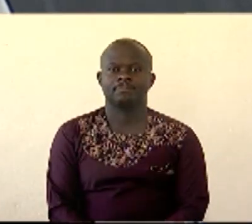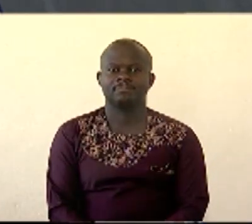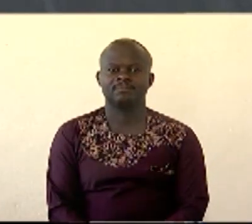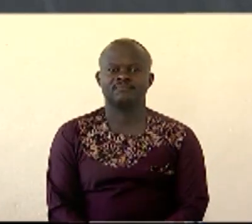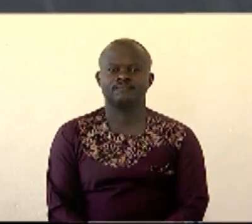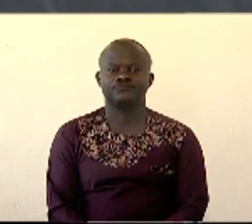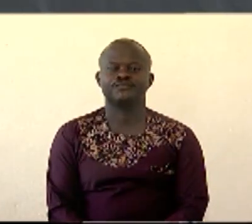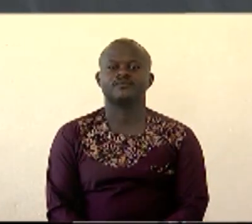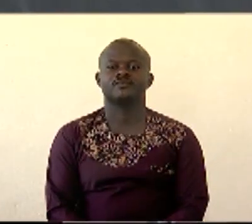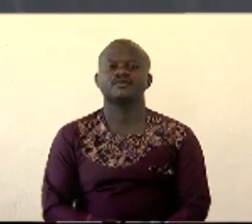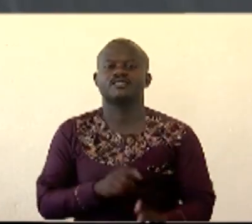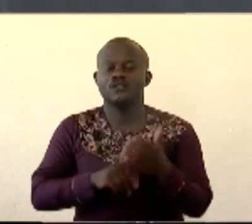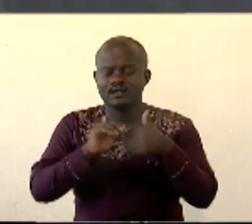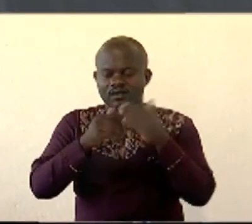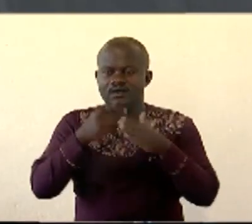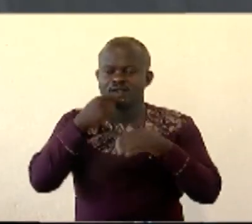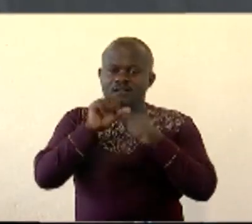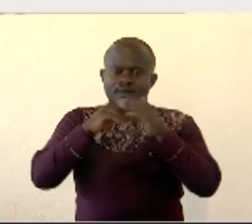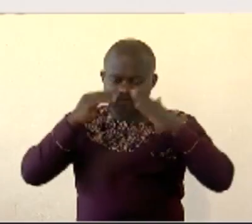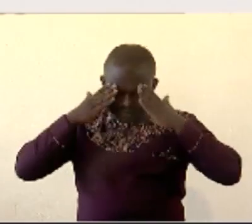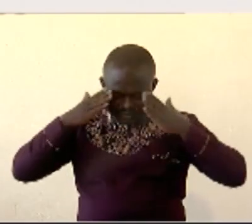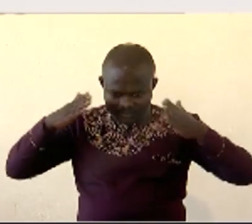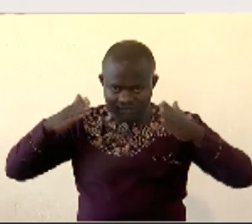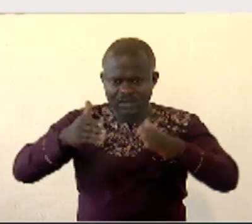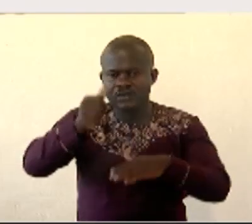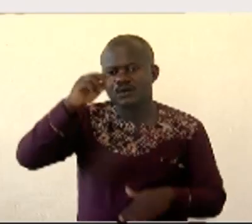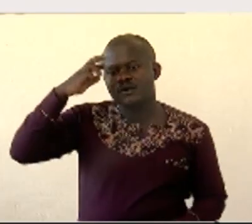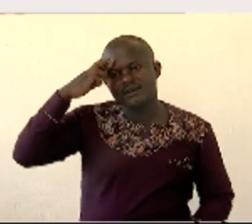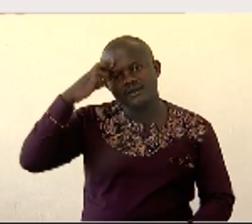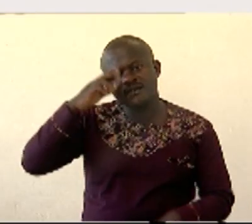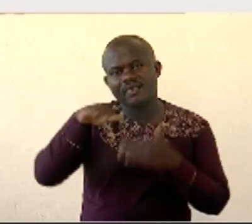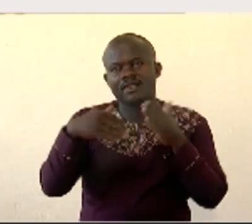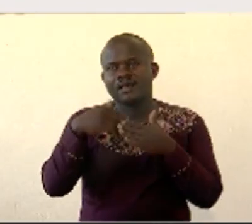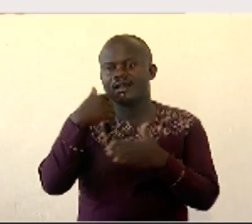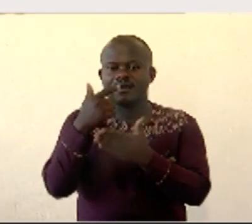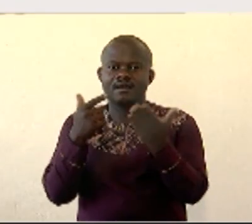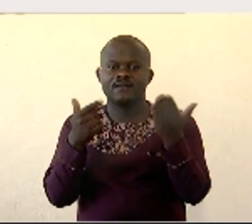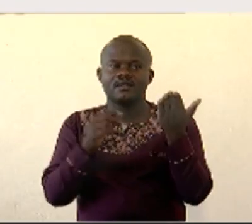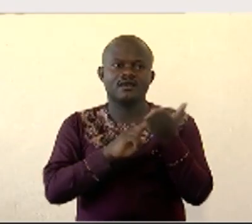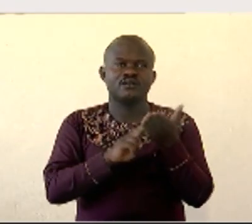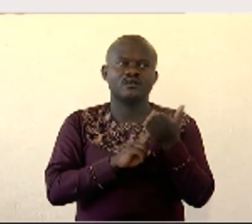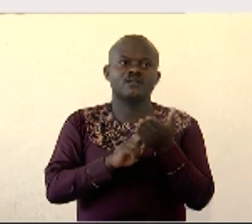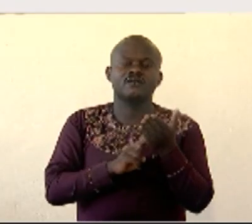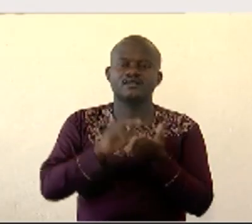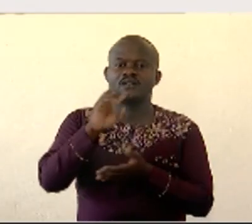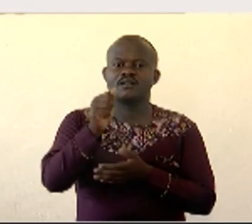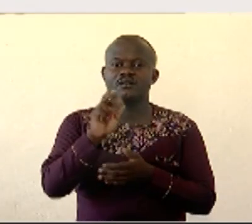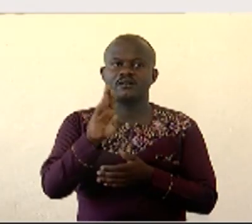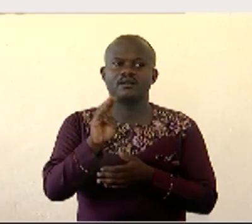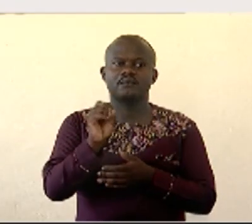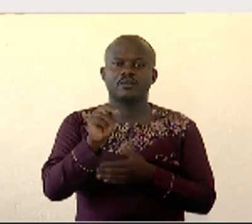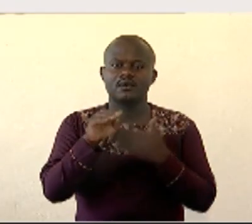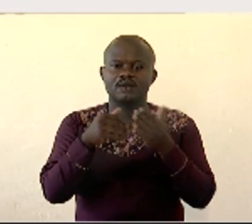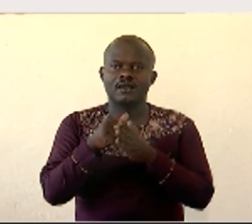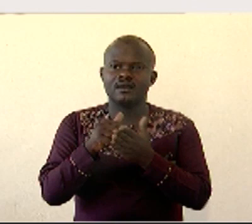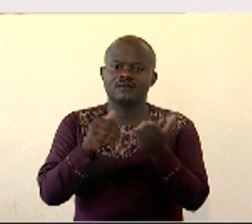Let's talk about carbon dioxide concentration. Carbon dioxide, you remember that plants, they use carbon dioxide as a raw